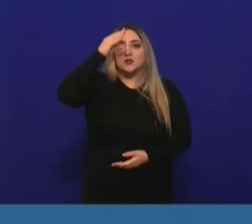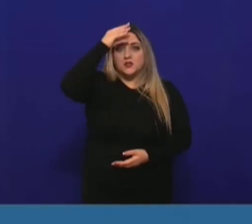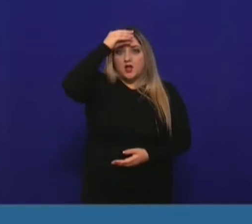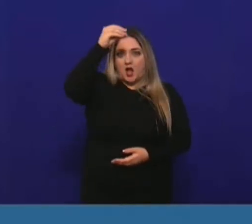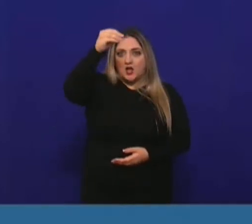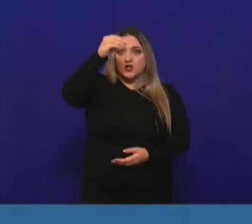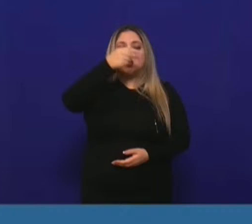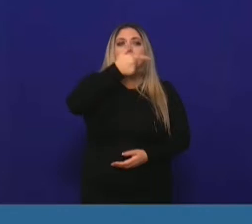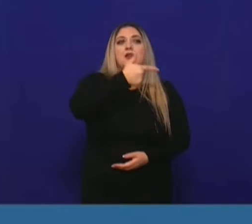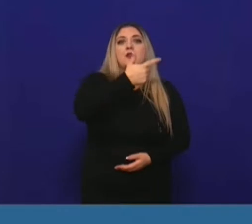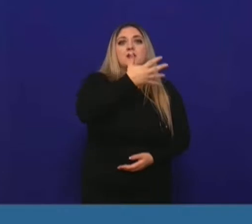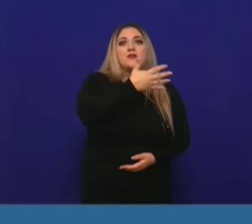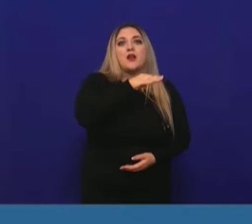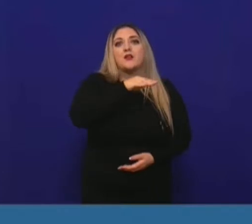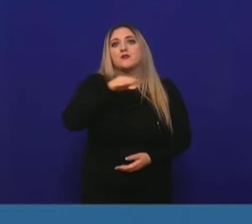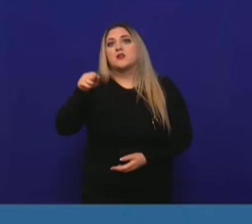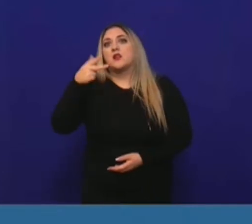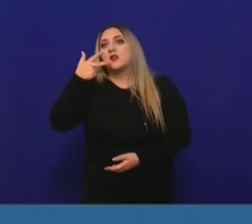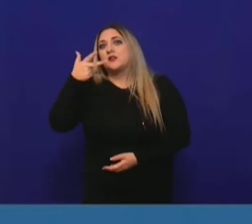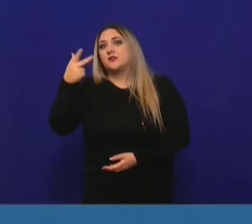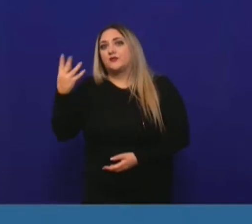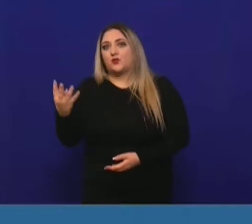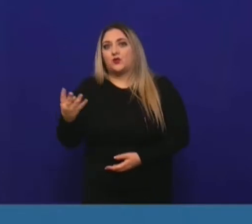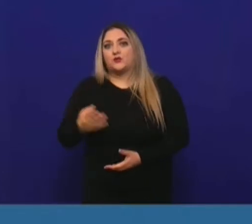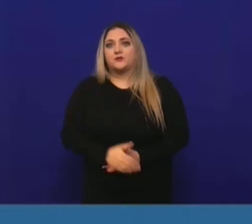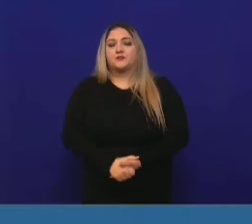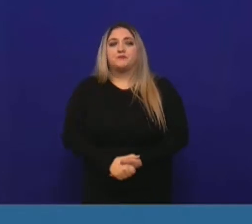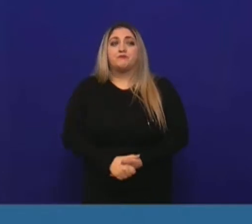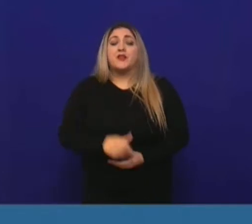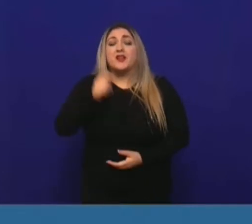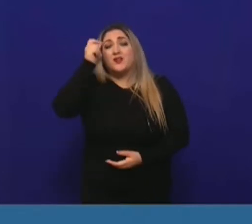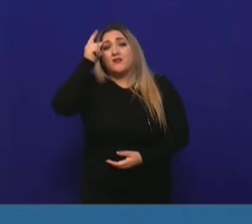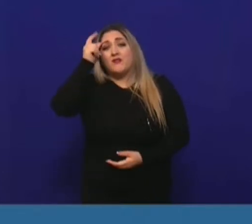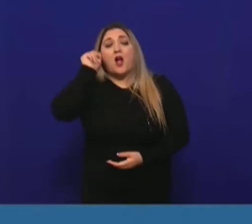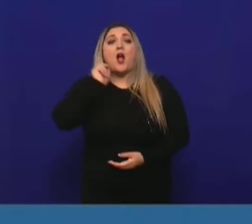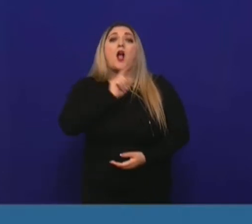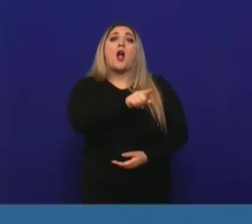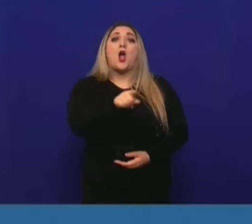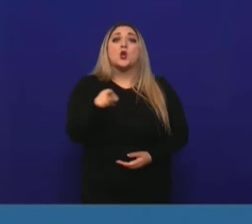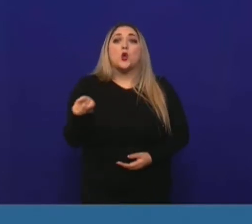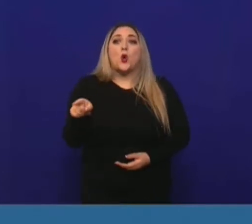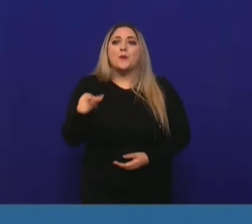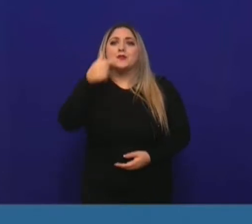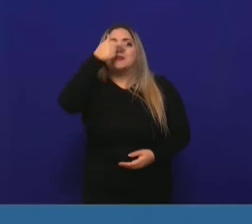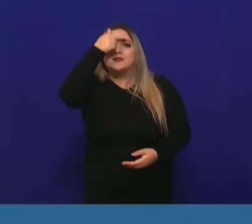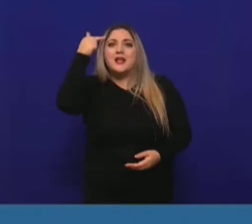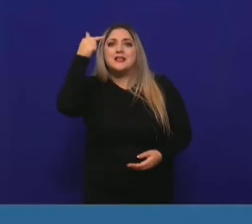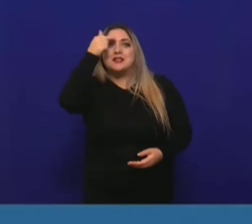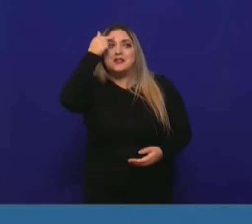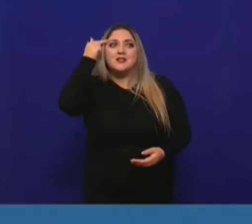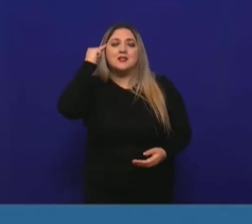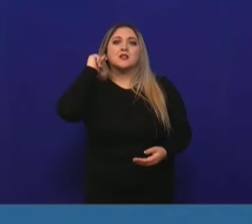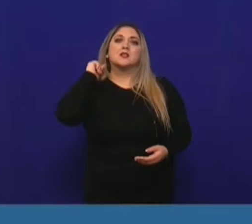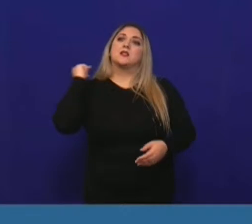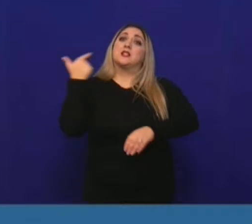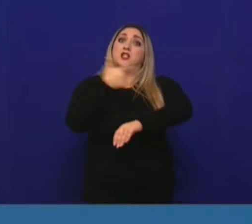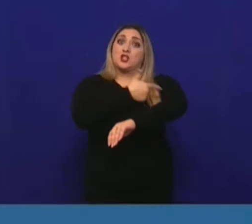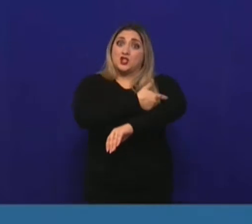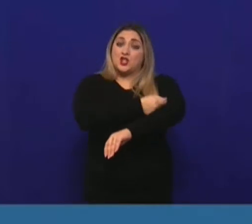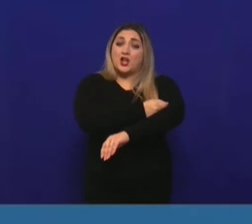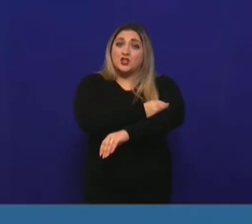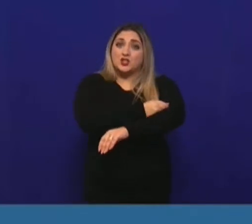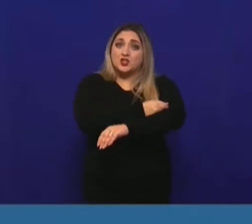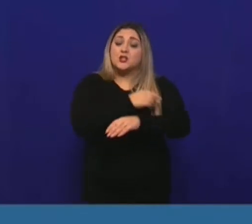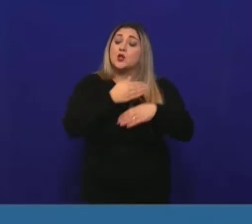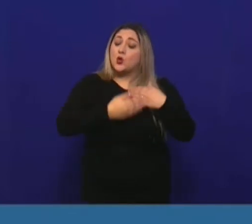u 84 ta' nies li jmutu. Fakkarkom li t-testjar, aħna kif għajna għaddejjin bil-vaccination program, għajna